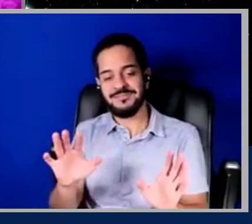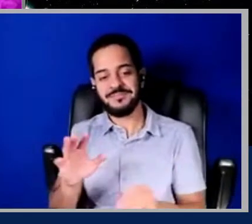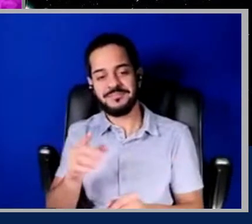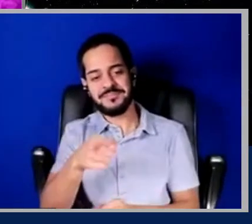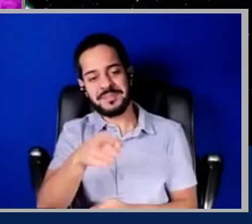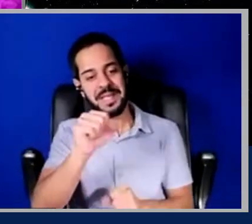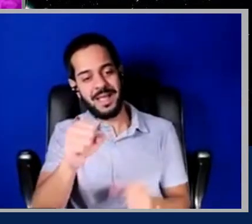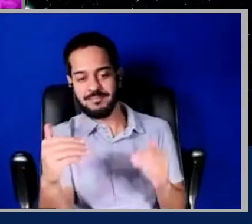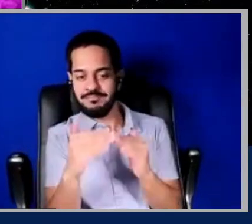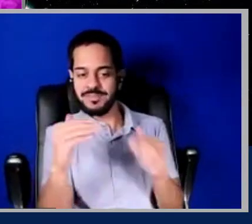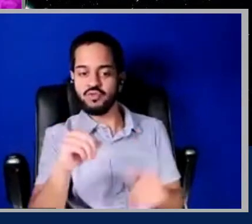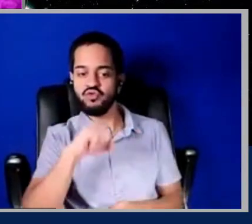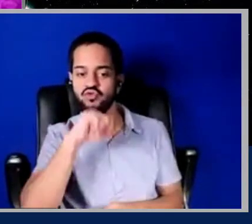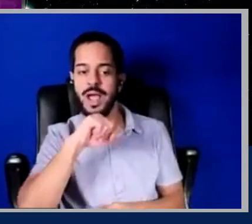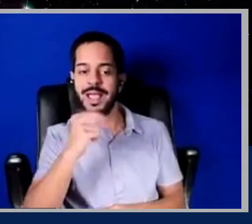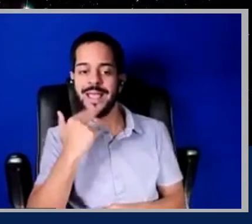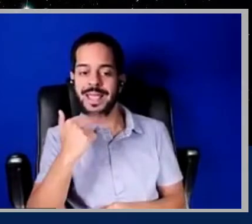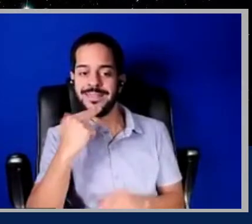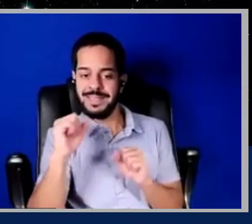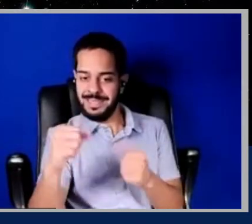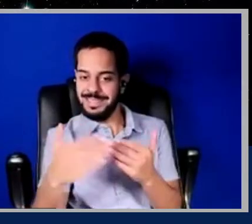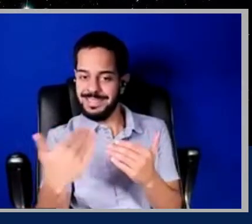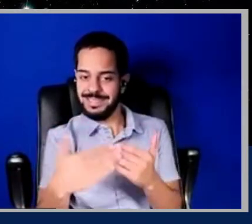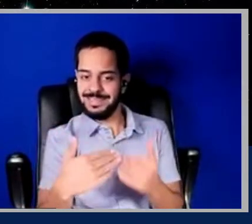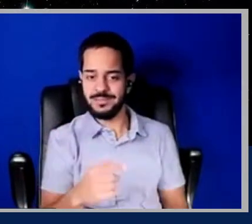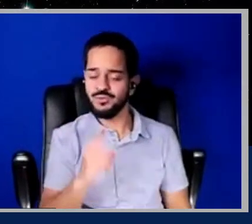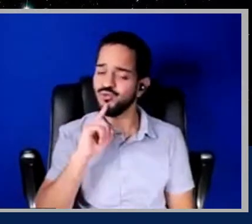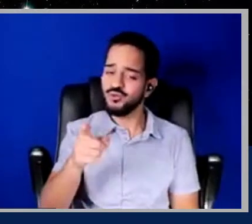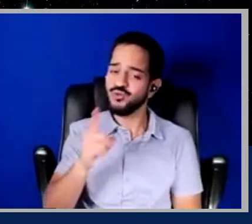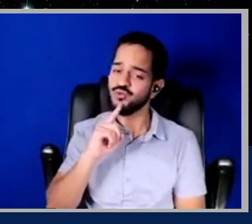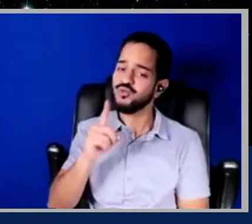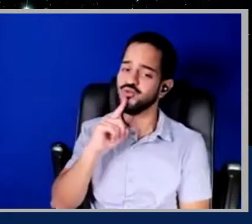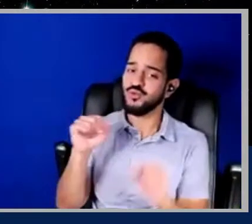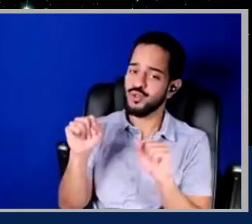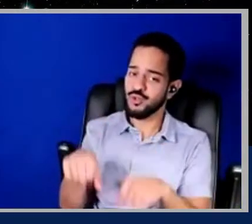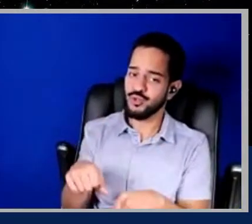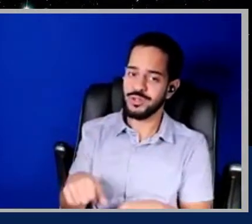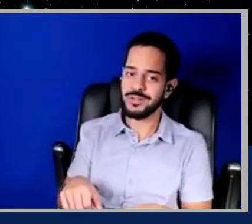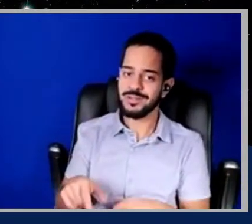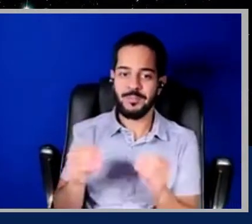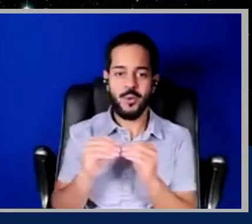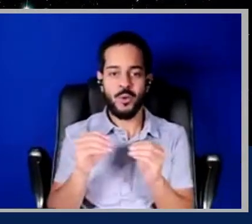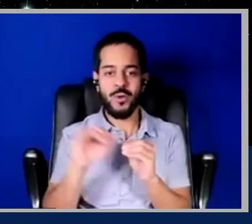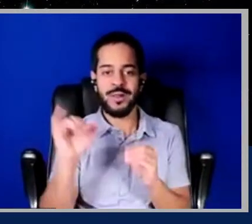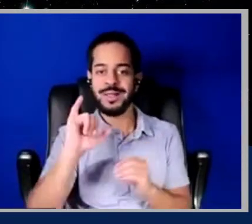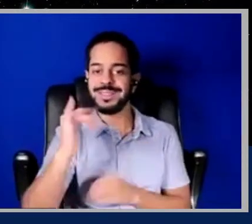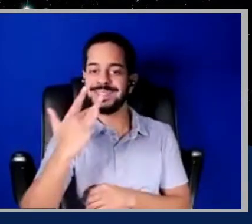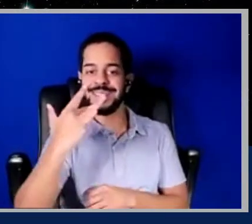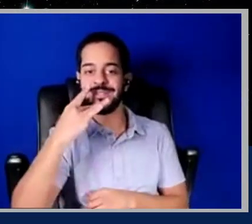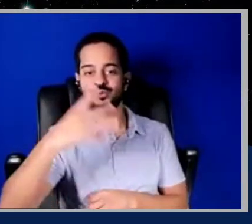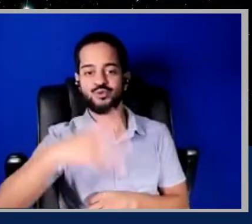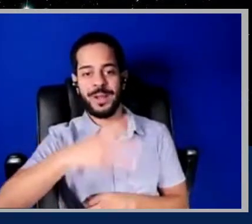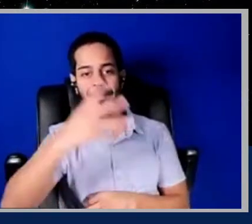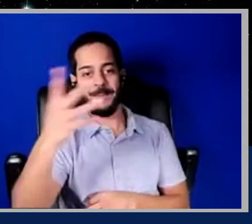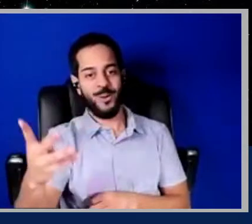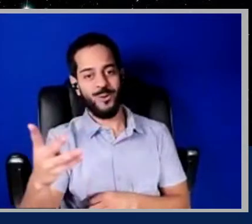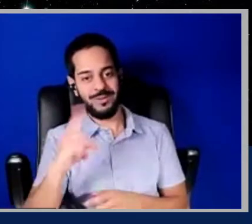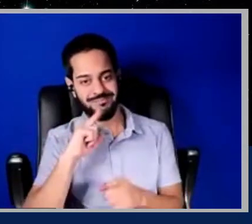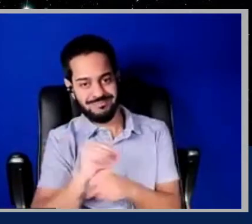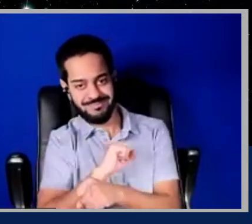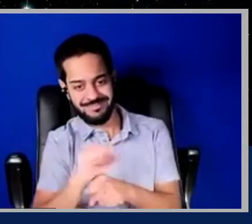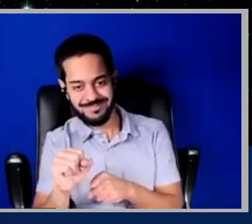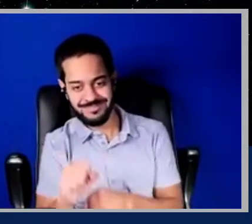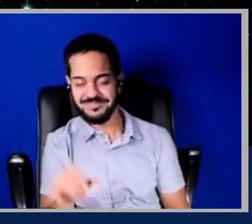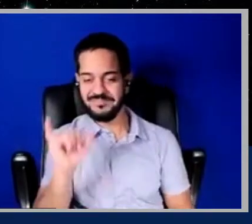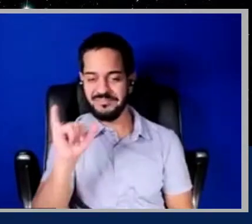could make a rock candy version of that. It could. Literally becomes Taste the Rainbow at that point. Exactly. That would be fun.